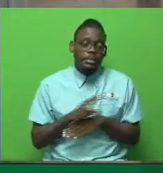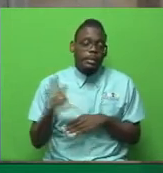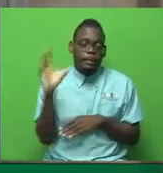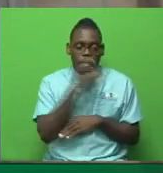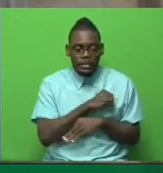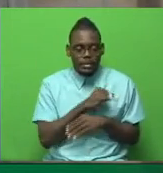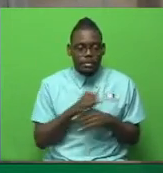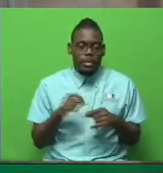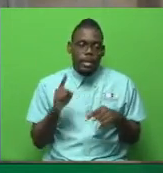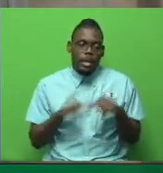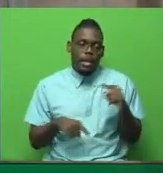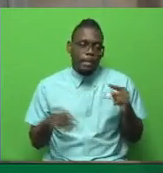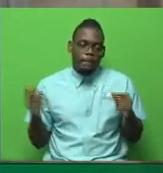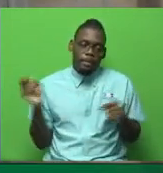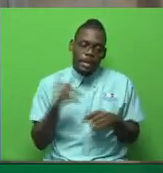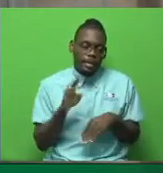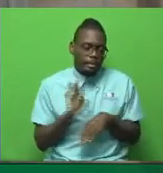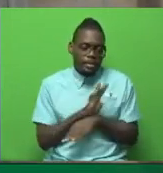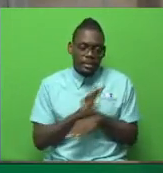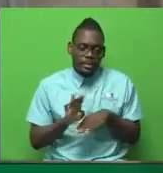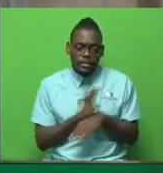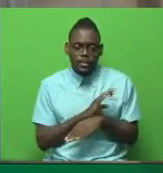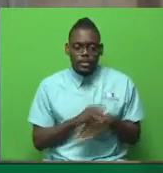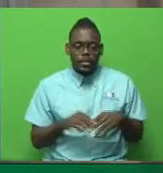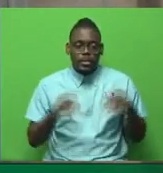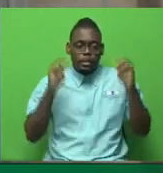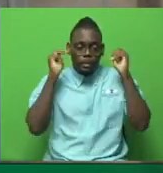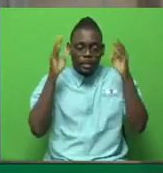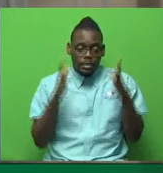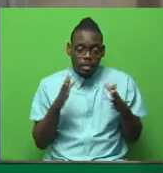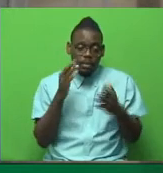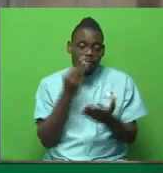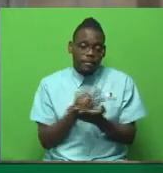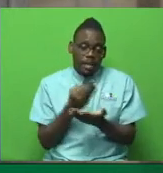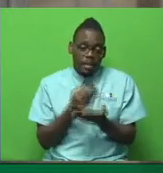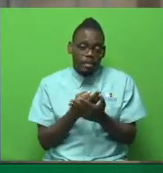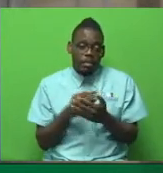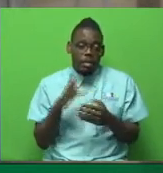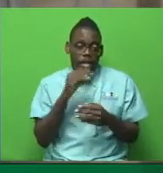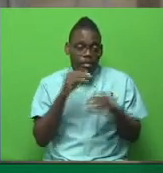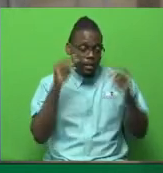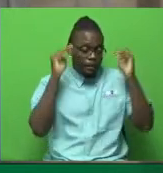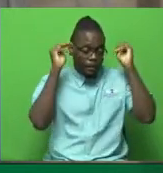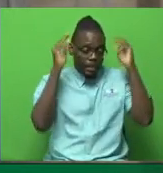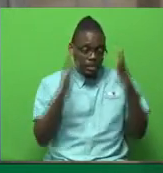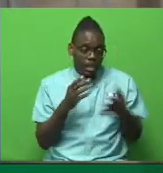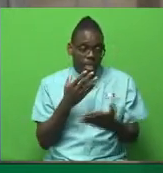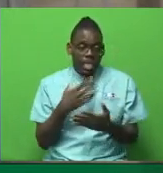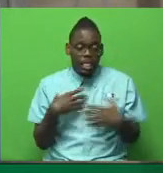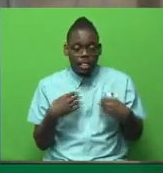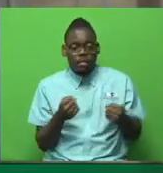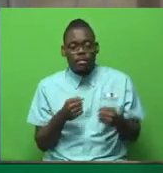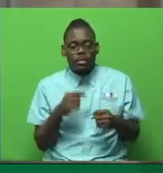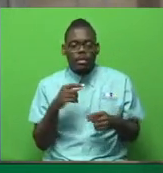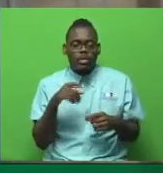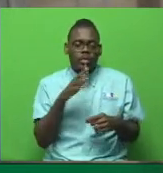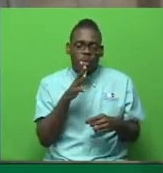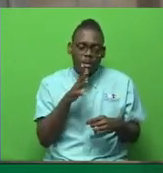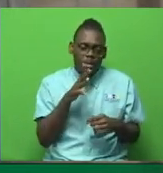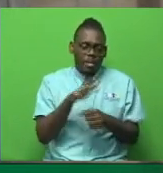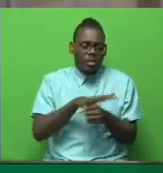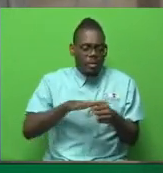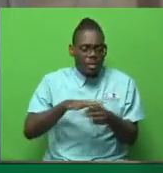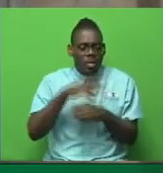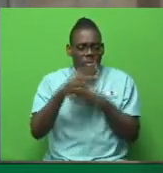The Minister's Finance also spoke as well as the minister of health of the global number of cases of debts